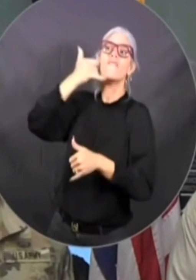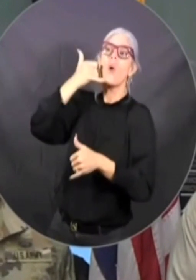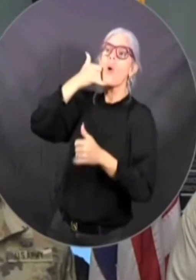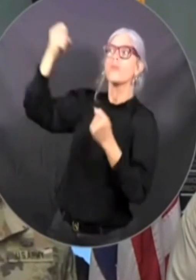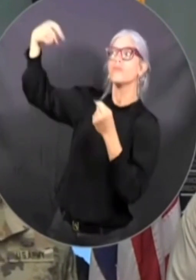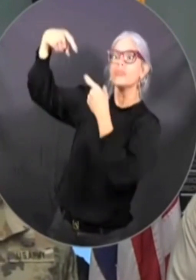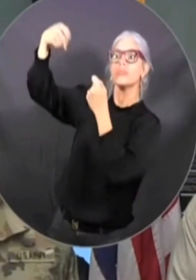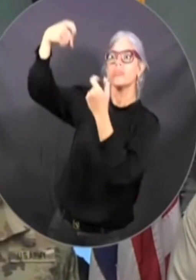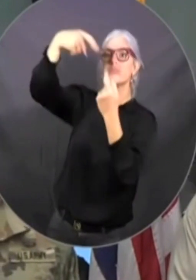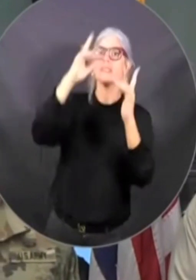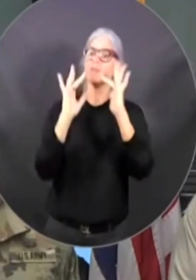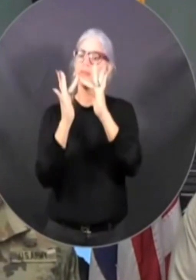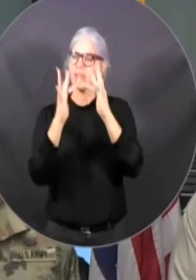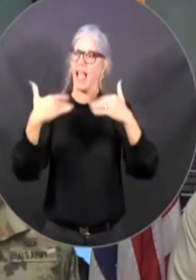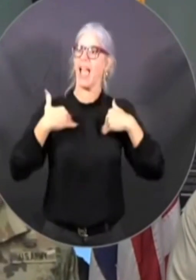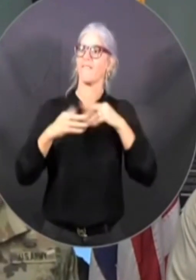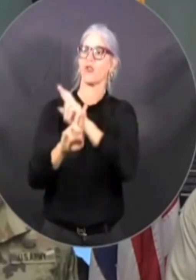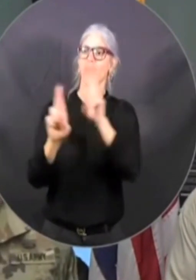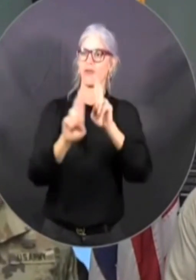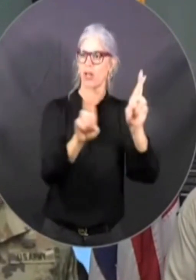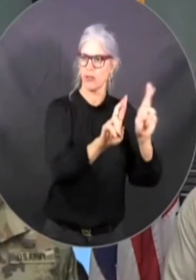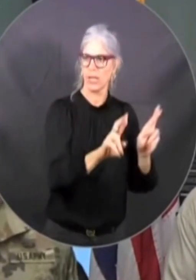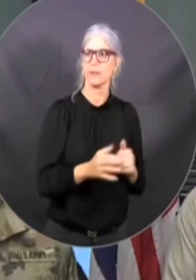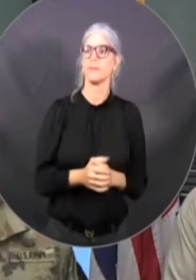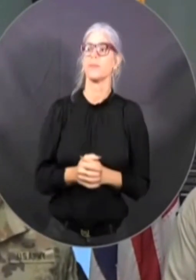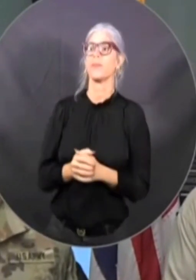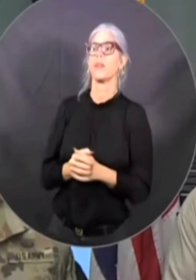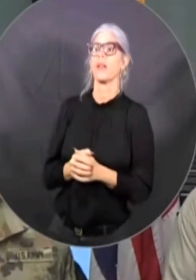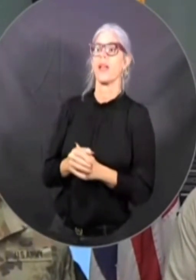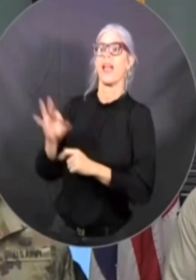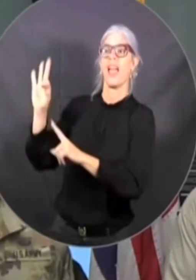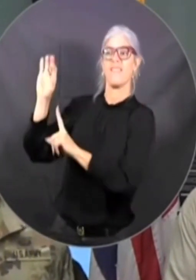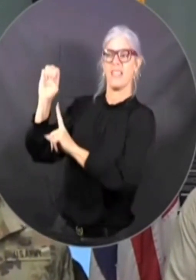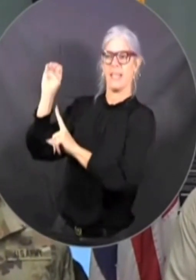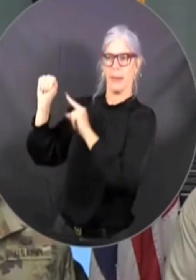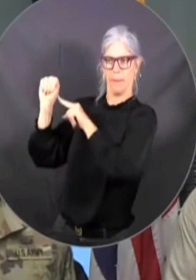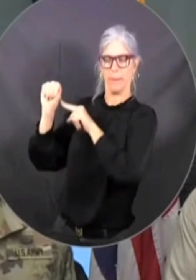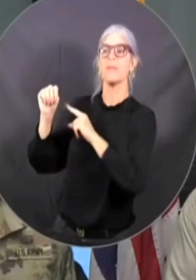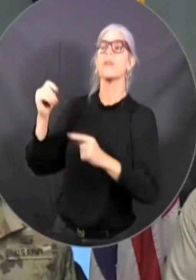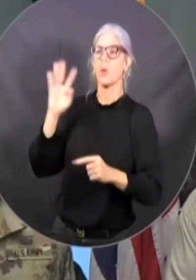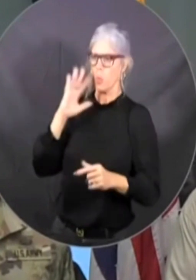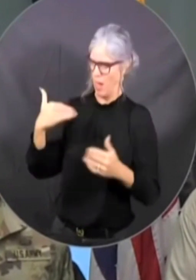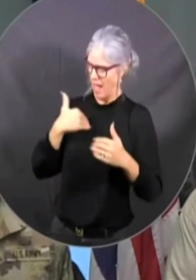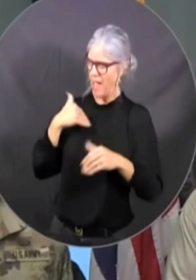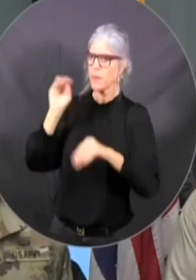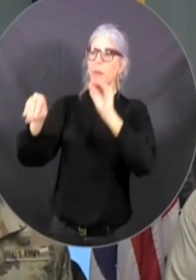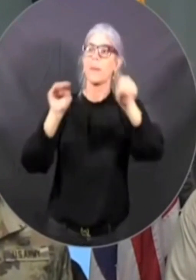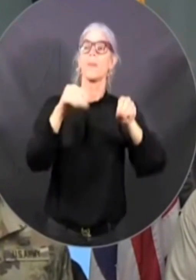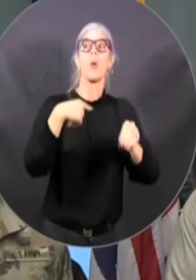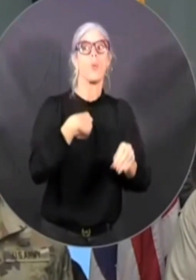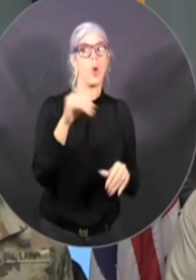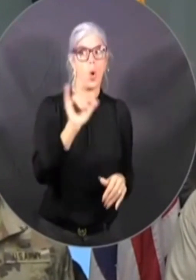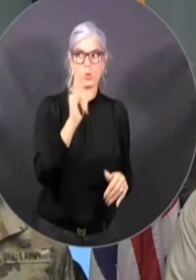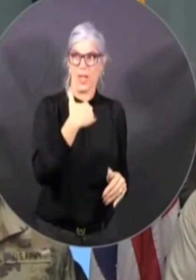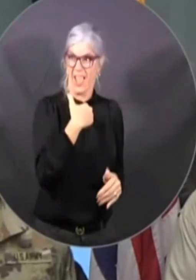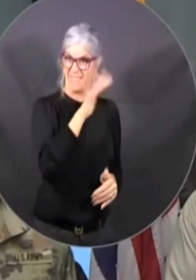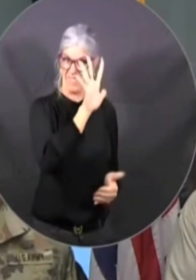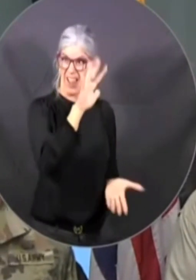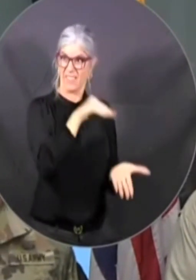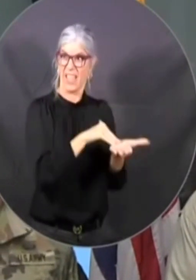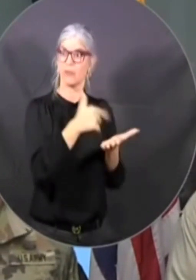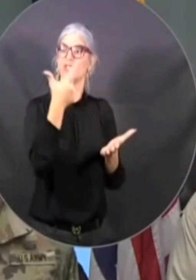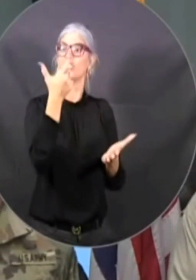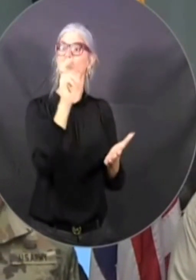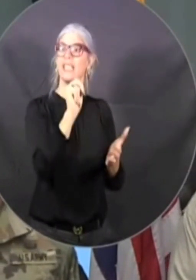work to provide that. They also have 3,000 generators staged and ready to surge for areas that